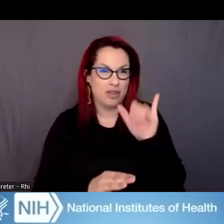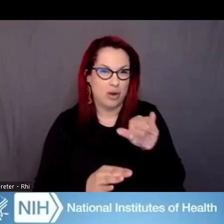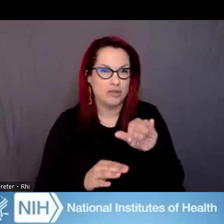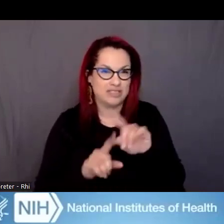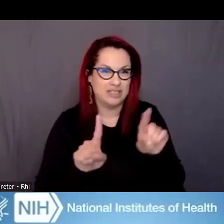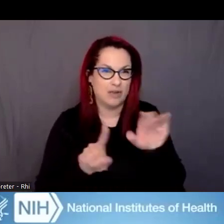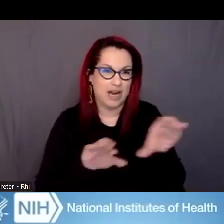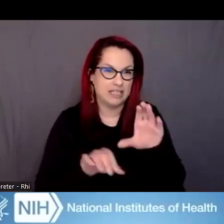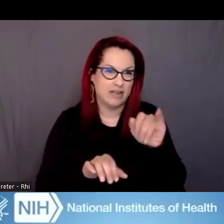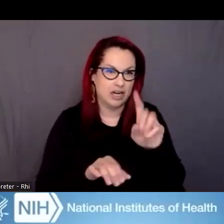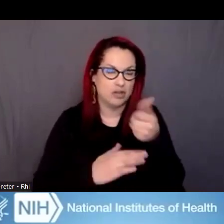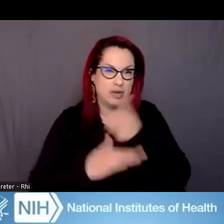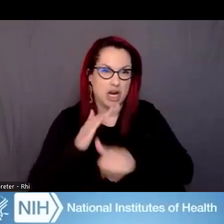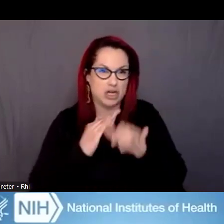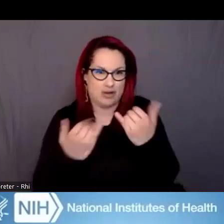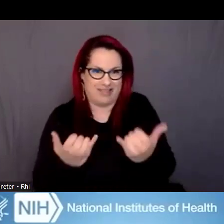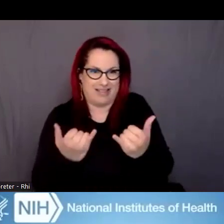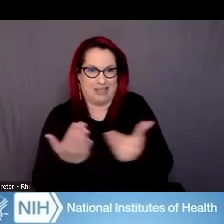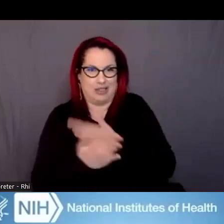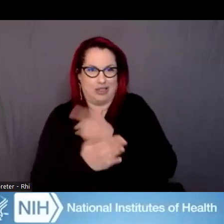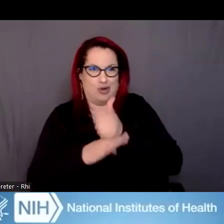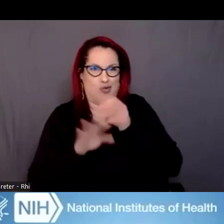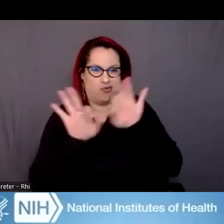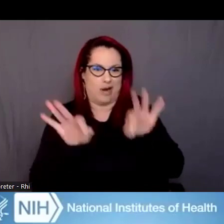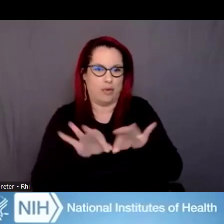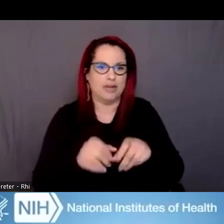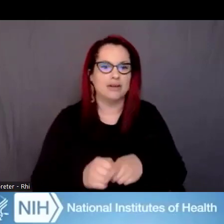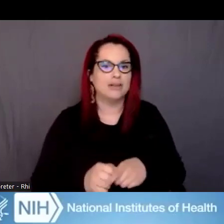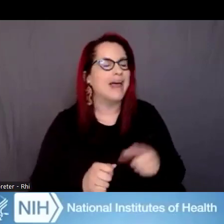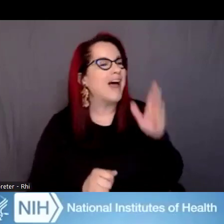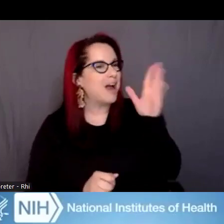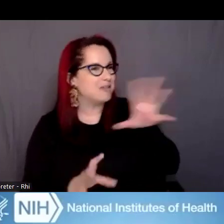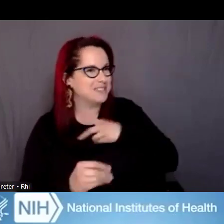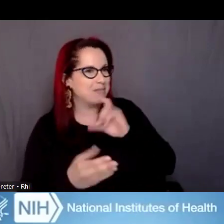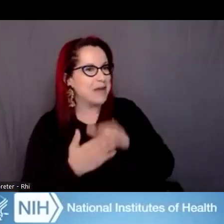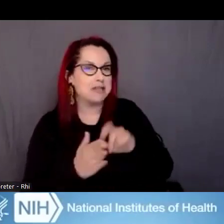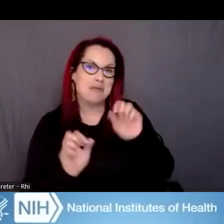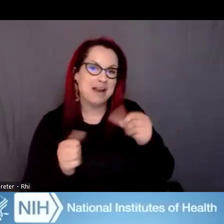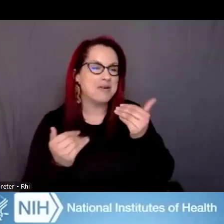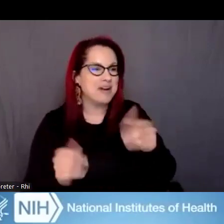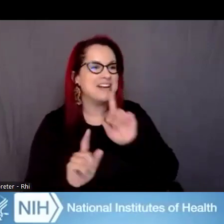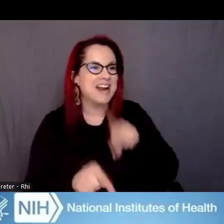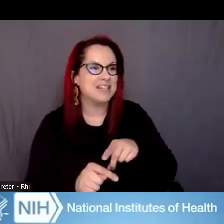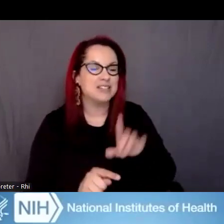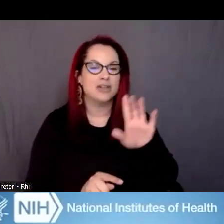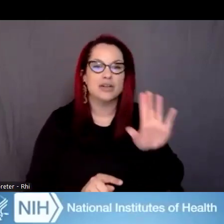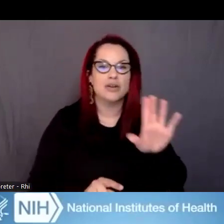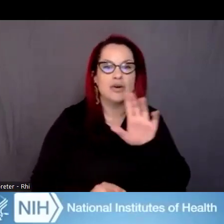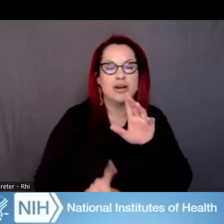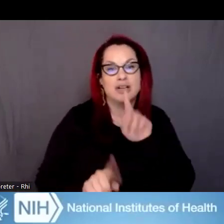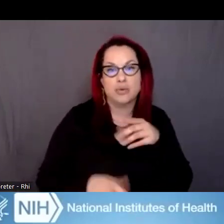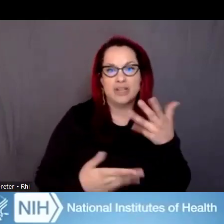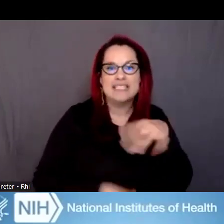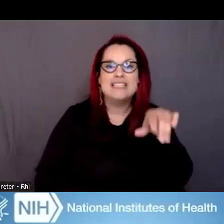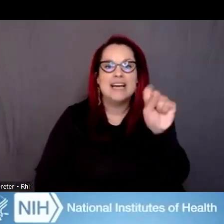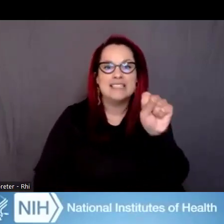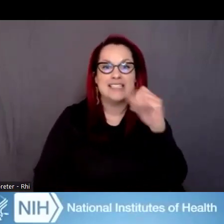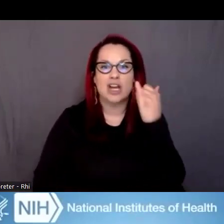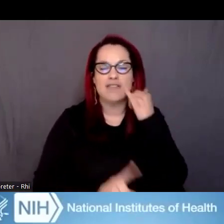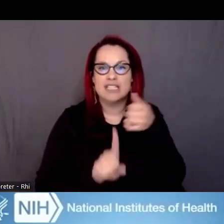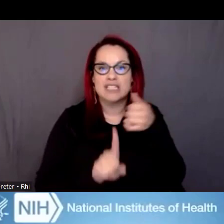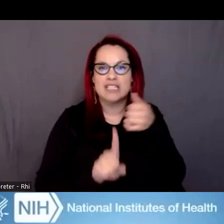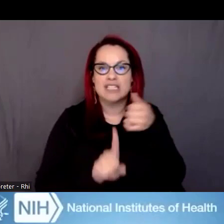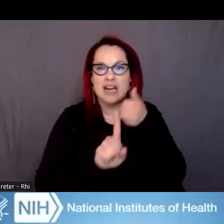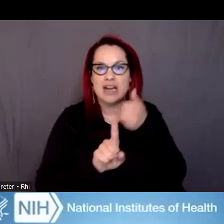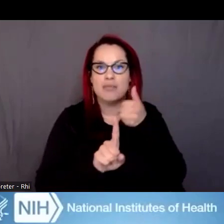I'll take that one just so I can answer a question. The answer is yes. If it's a impacted activity code and the applications